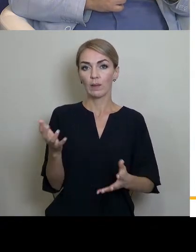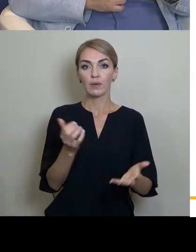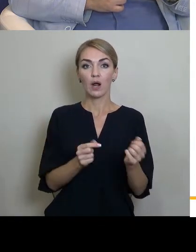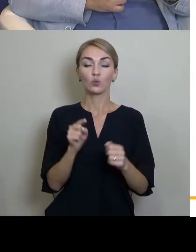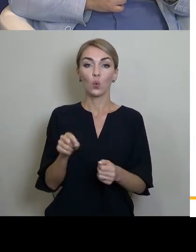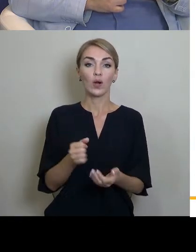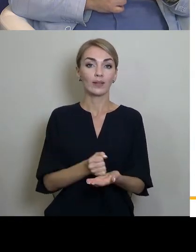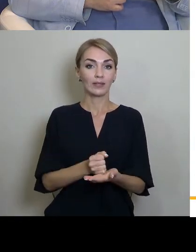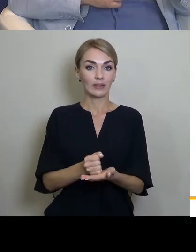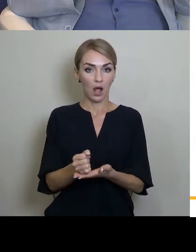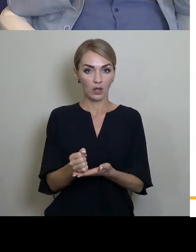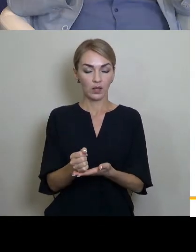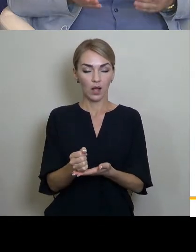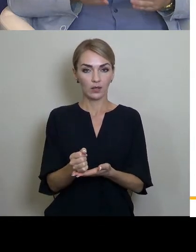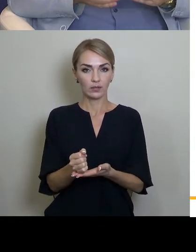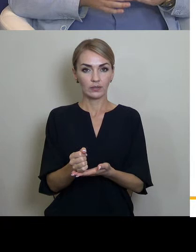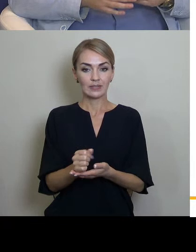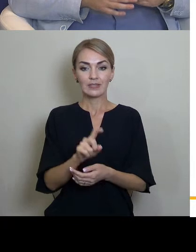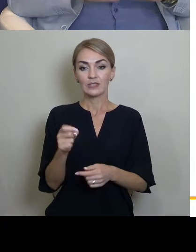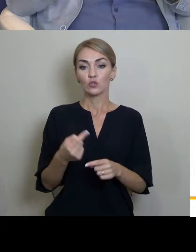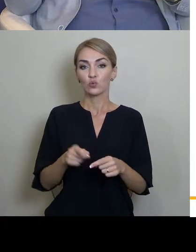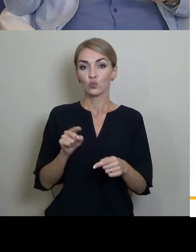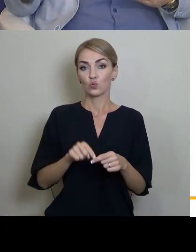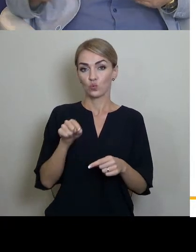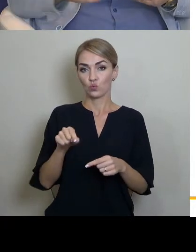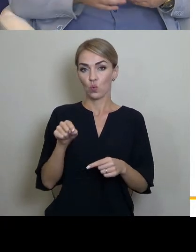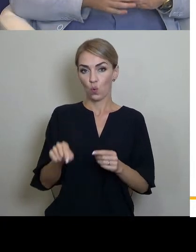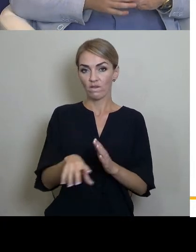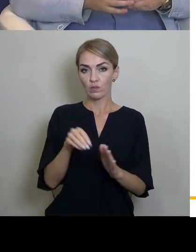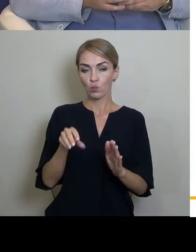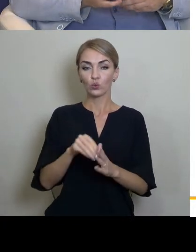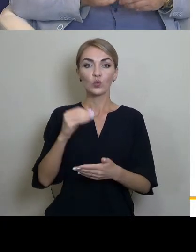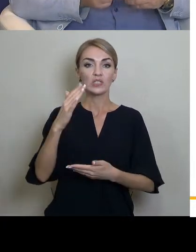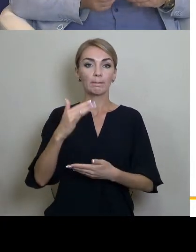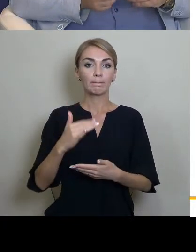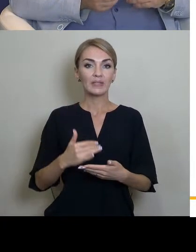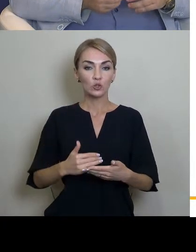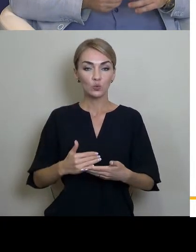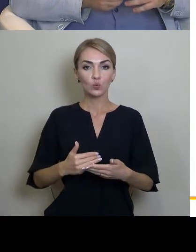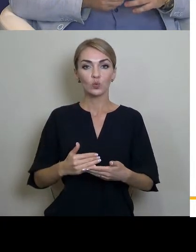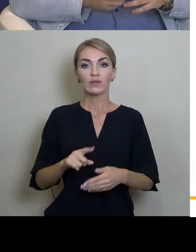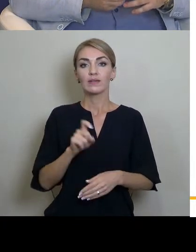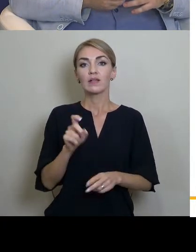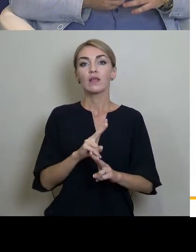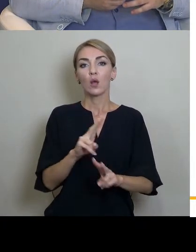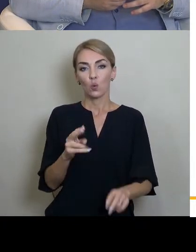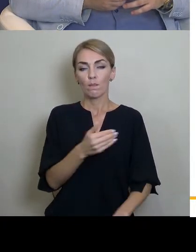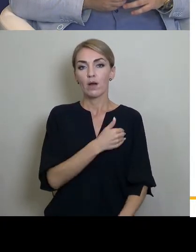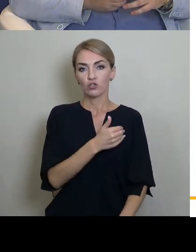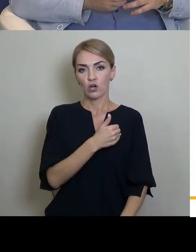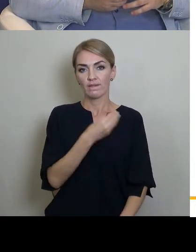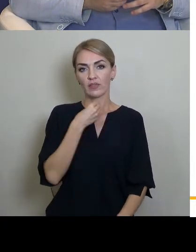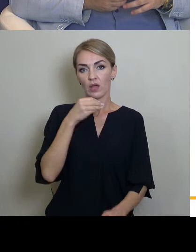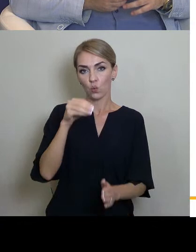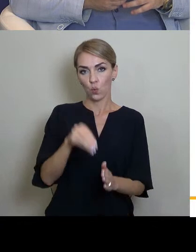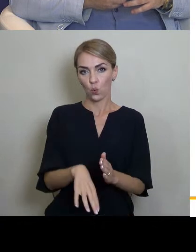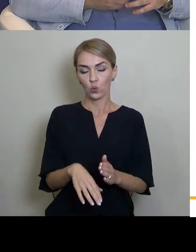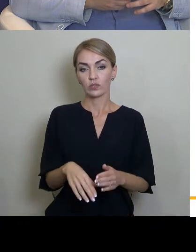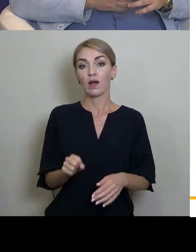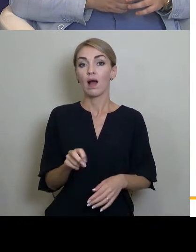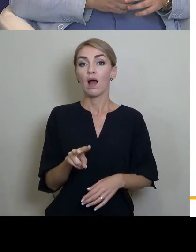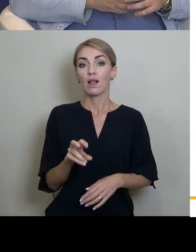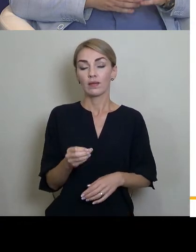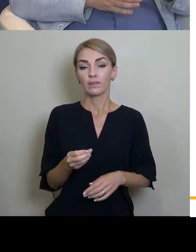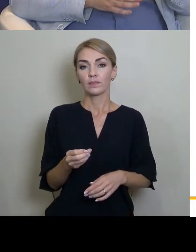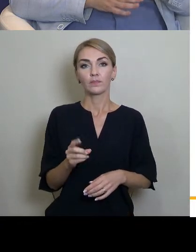list, therefore voting by the party and by the candidate from the election list of the party that he wants to cast the